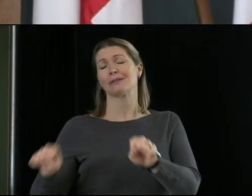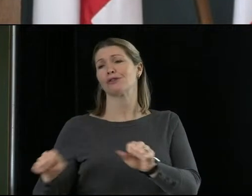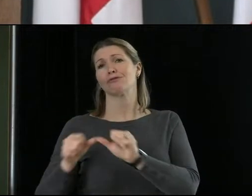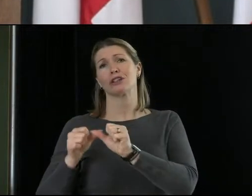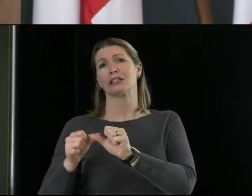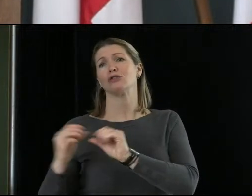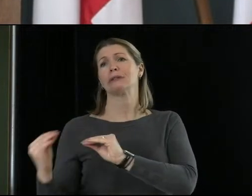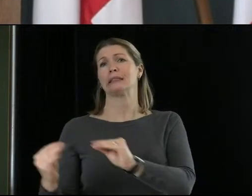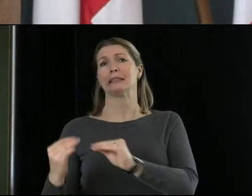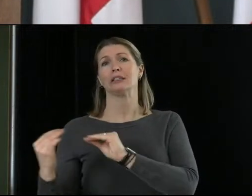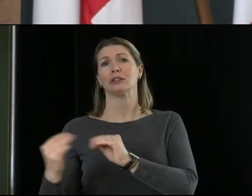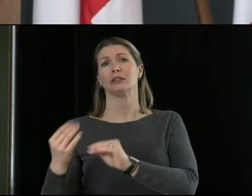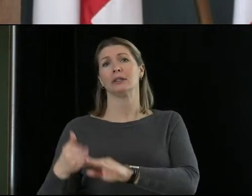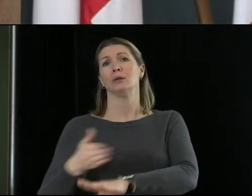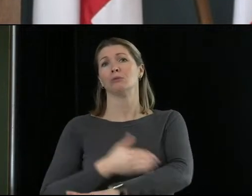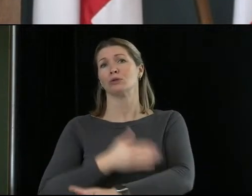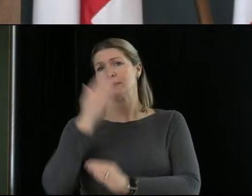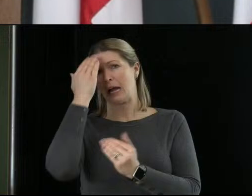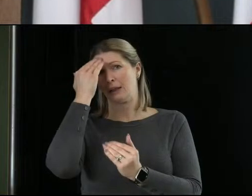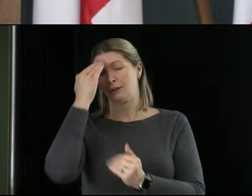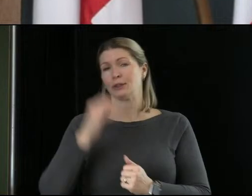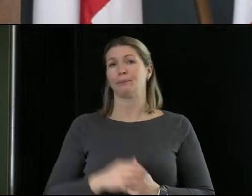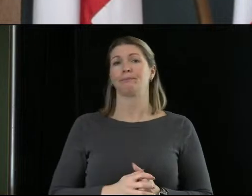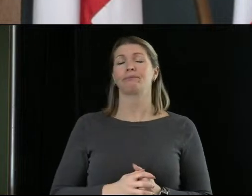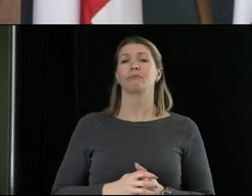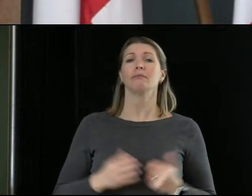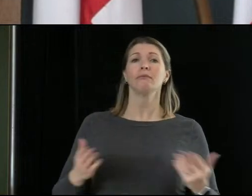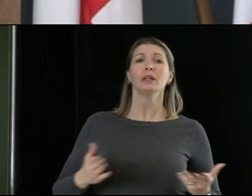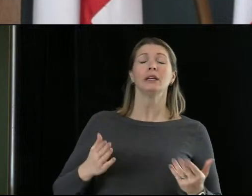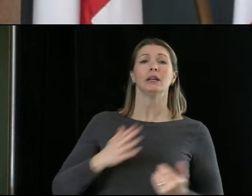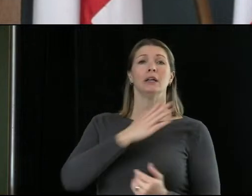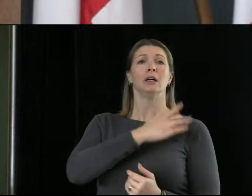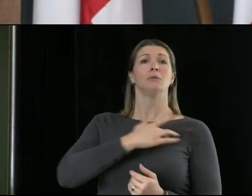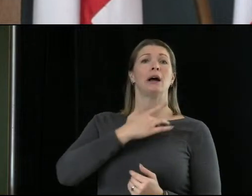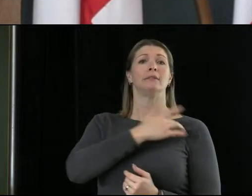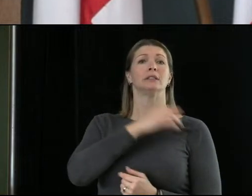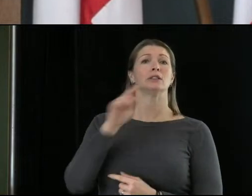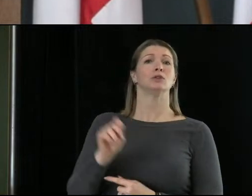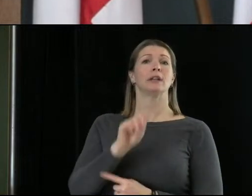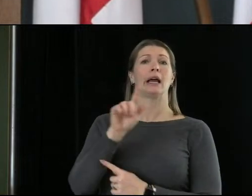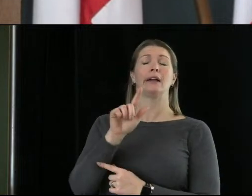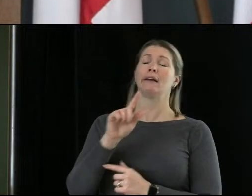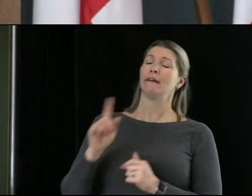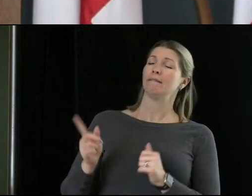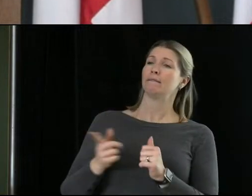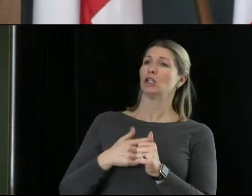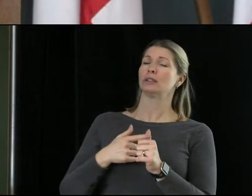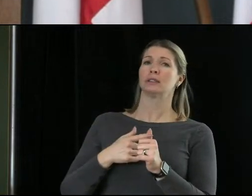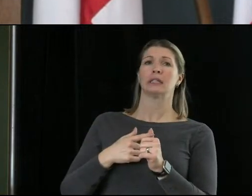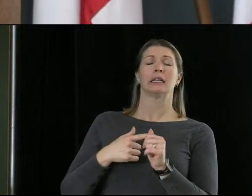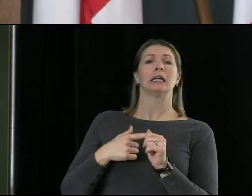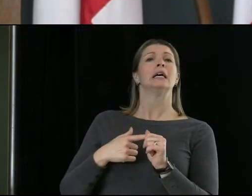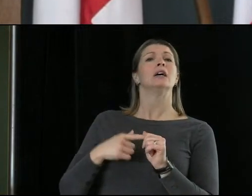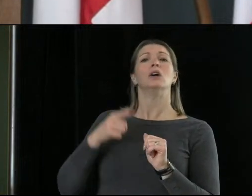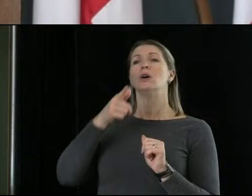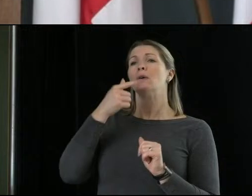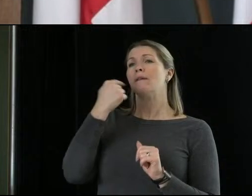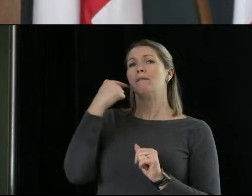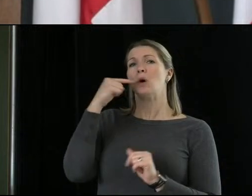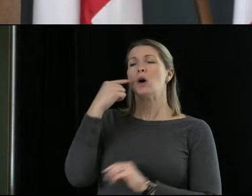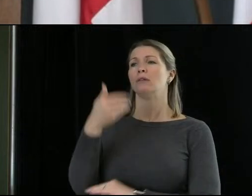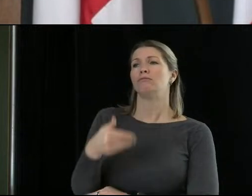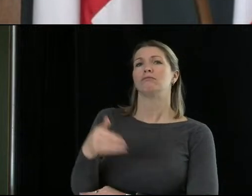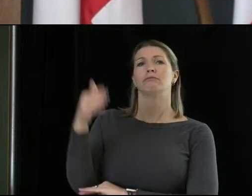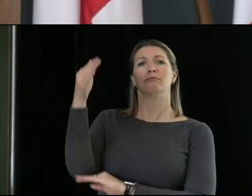We were the first provincial legislature in Canada to fly this Purple Ribbon flag for the first time in